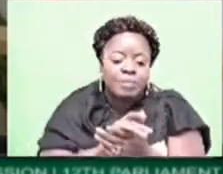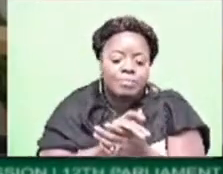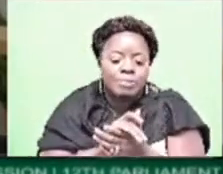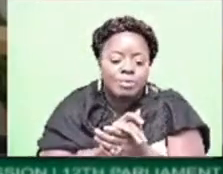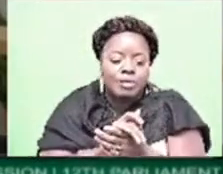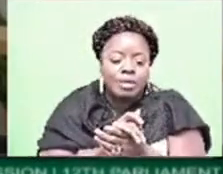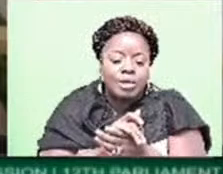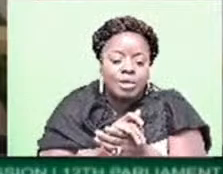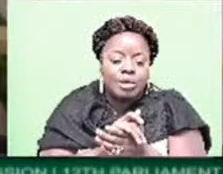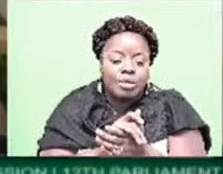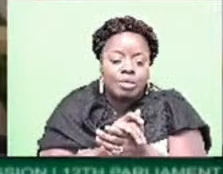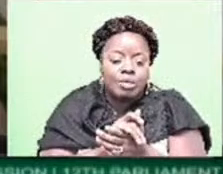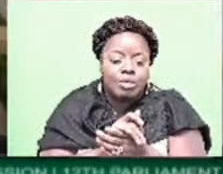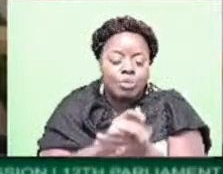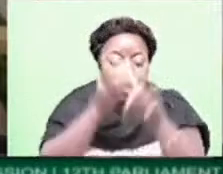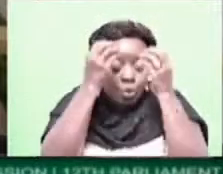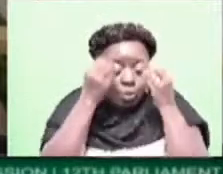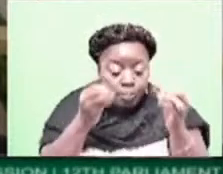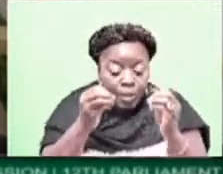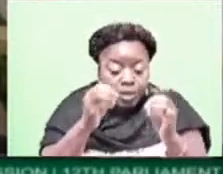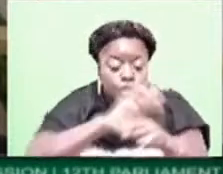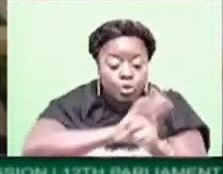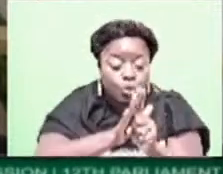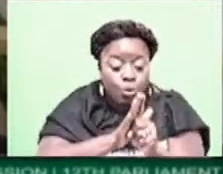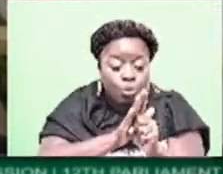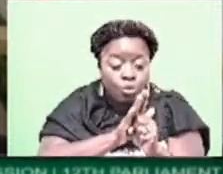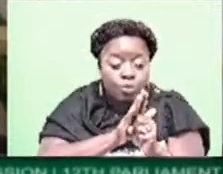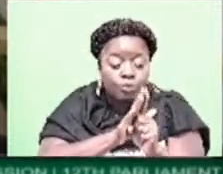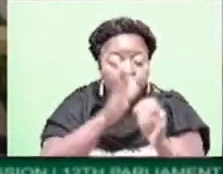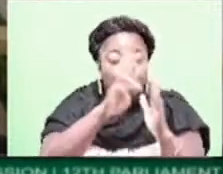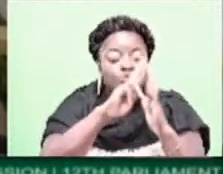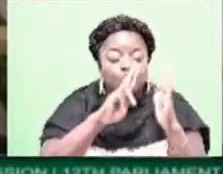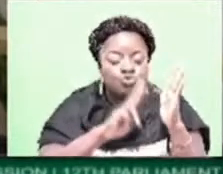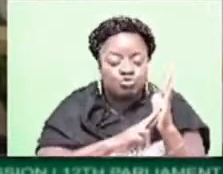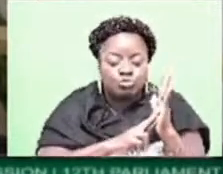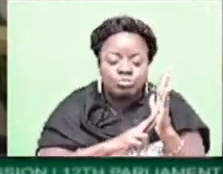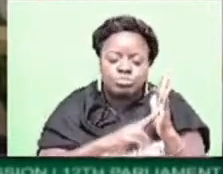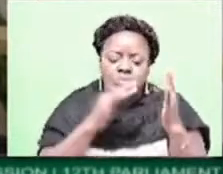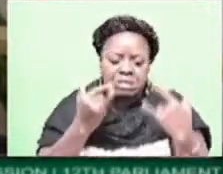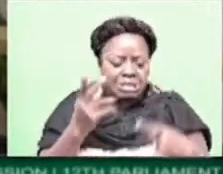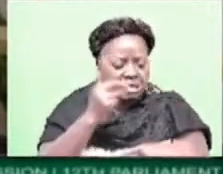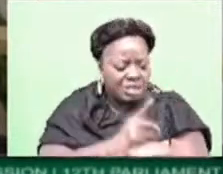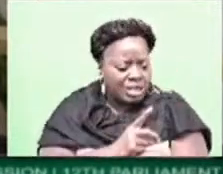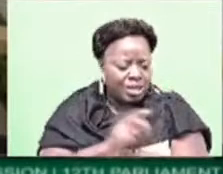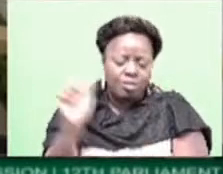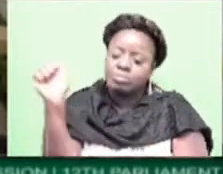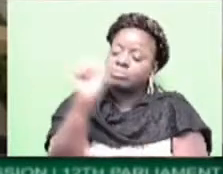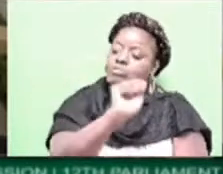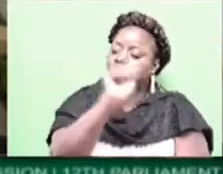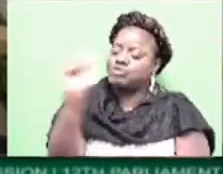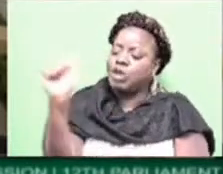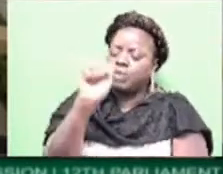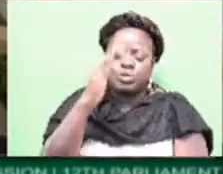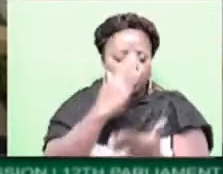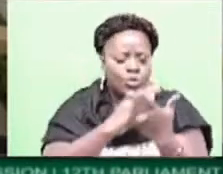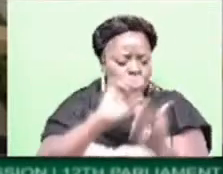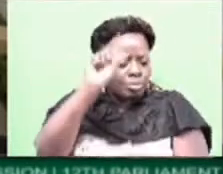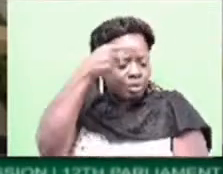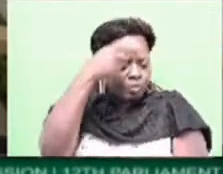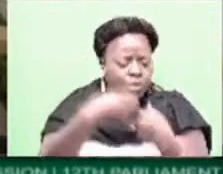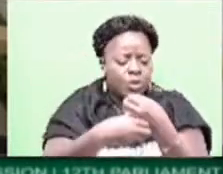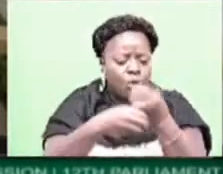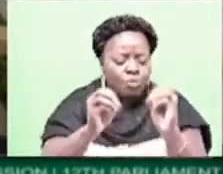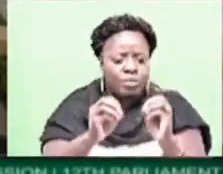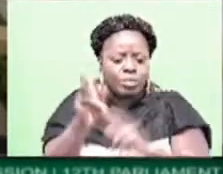COVID-19 regulations. Madam Speaker, I was driving here earlier today and I saw several government offices where persons were lined